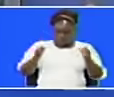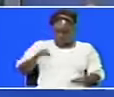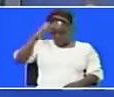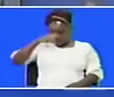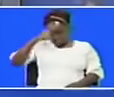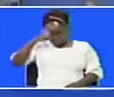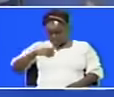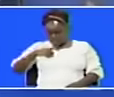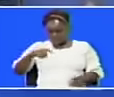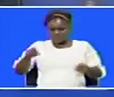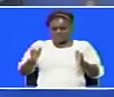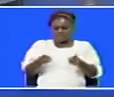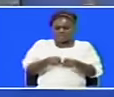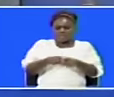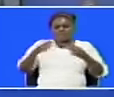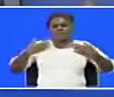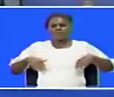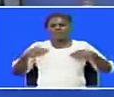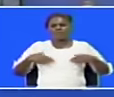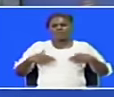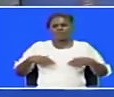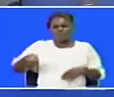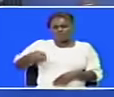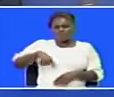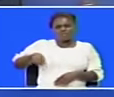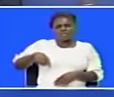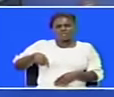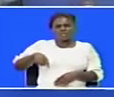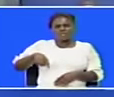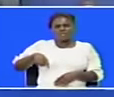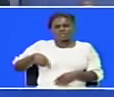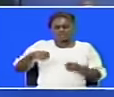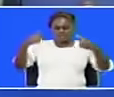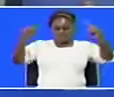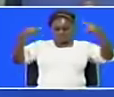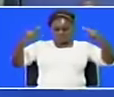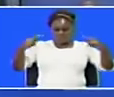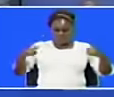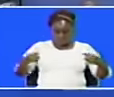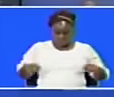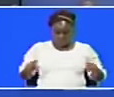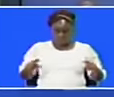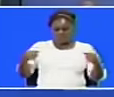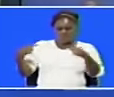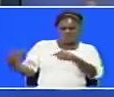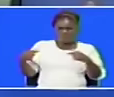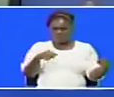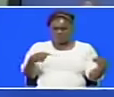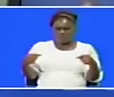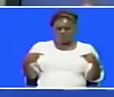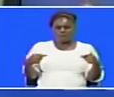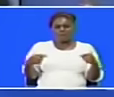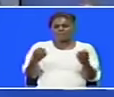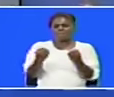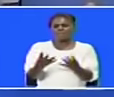made as a people have kept us from the successful coups and disastrous wars that